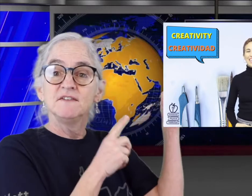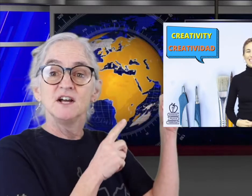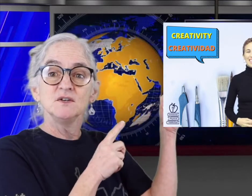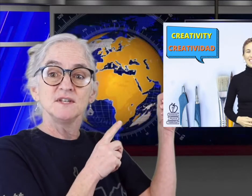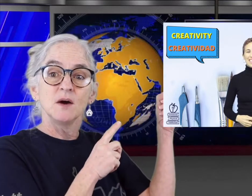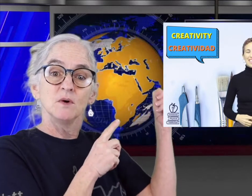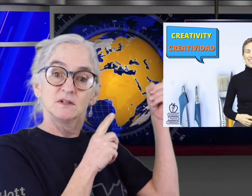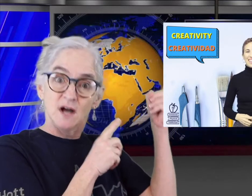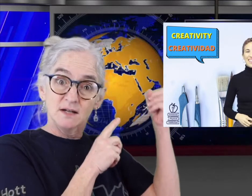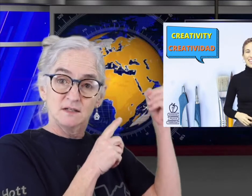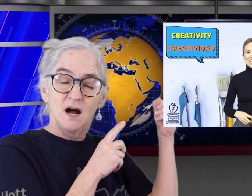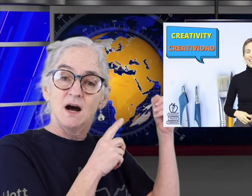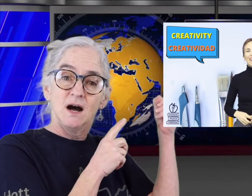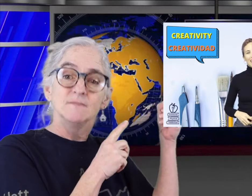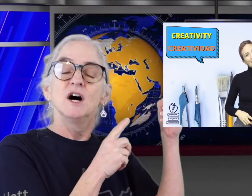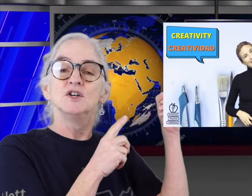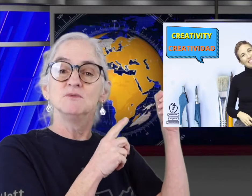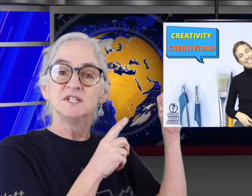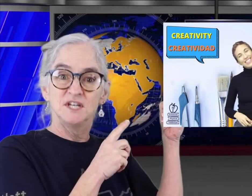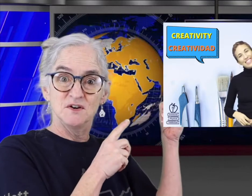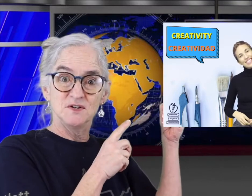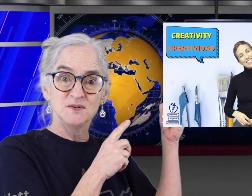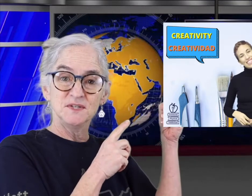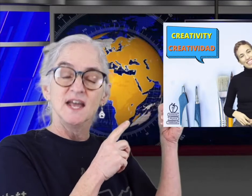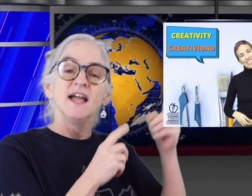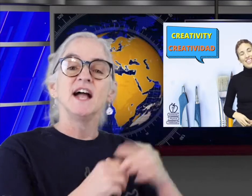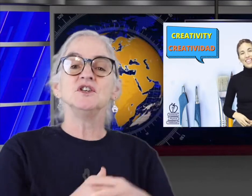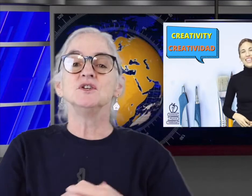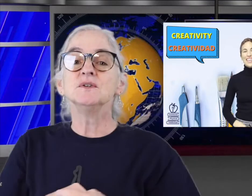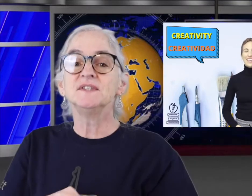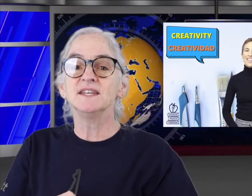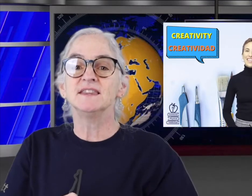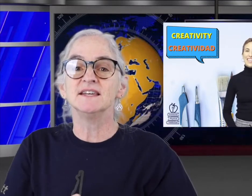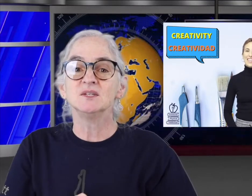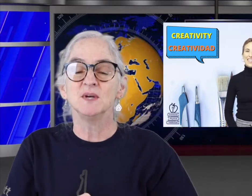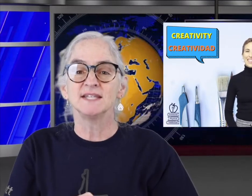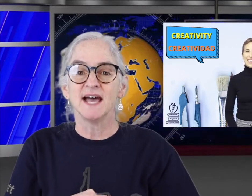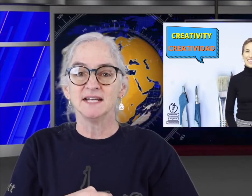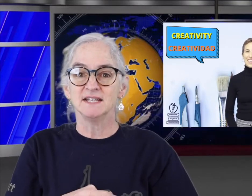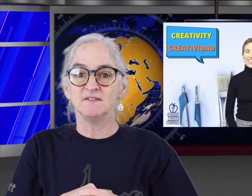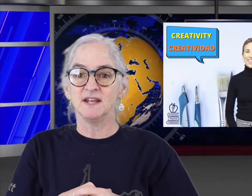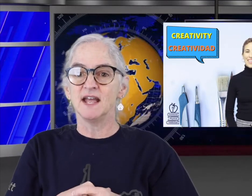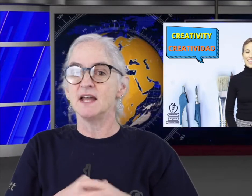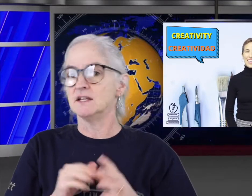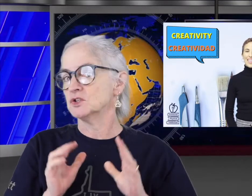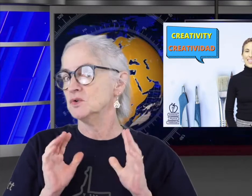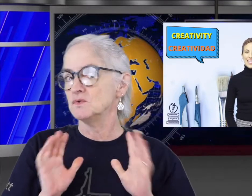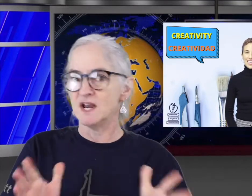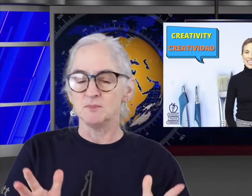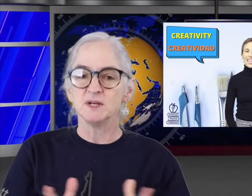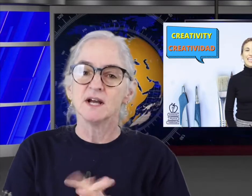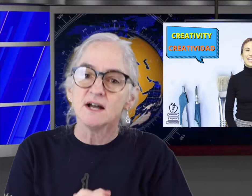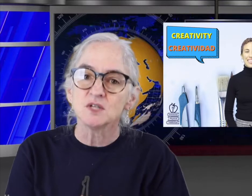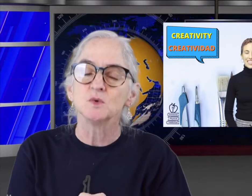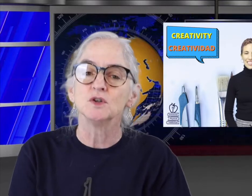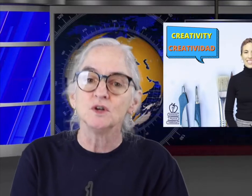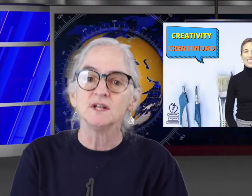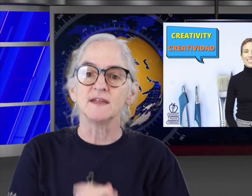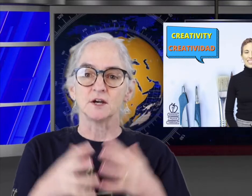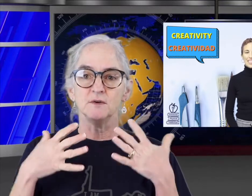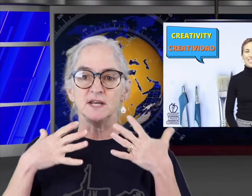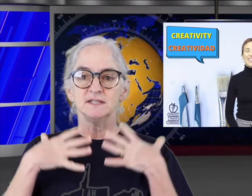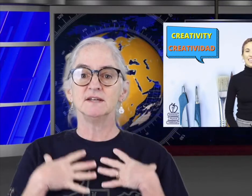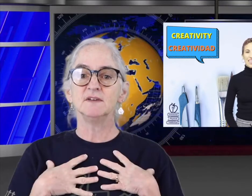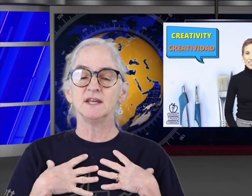PositiveValuesNetwork.com under Materials, and you'll see this week's activity. And it's great, because we're